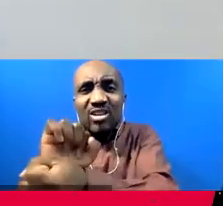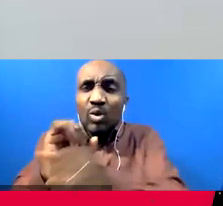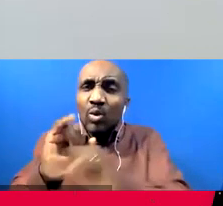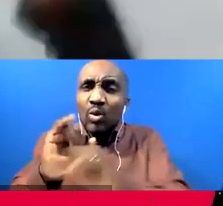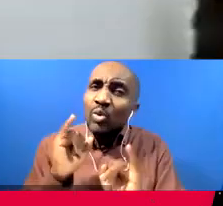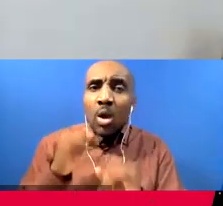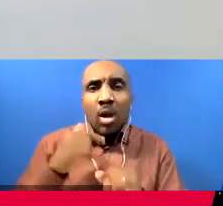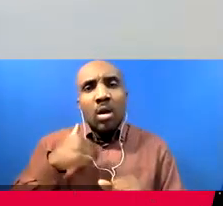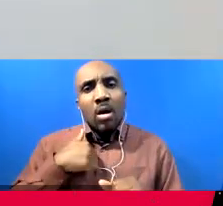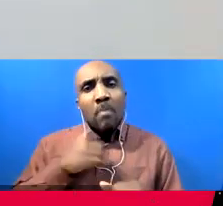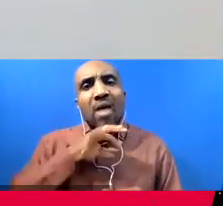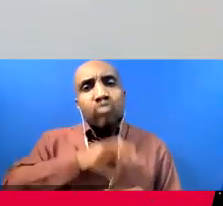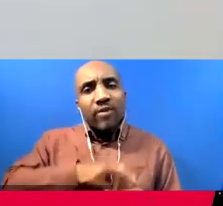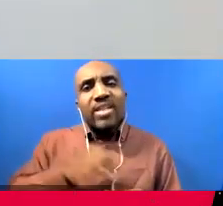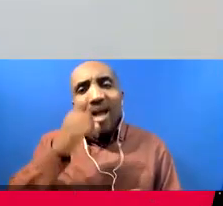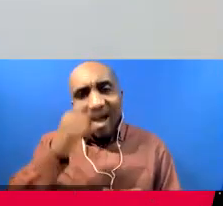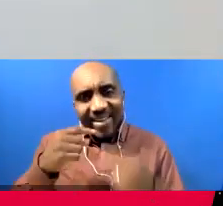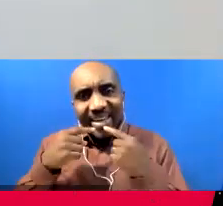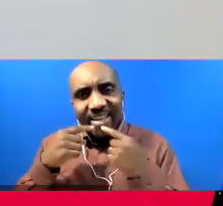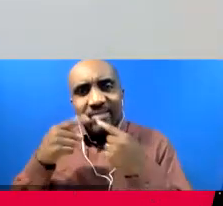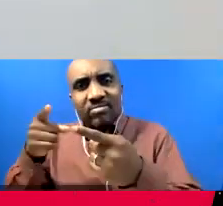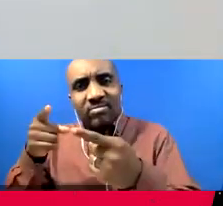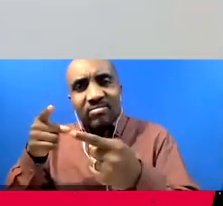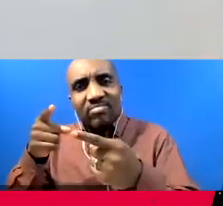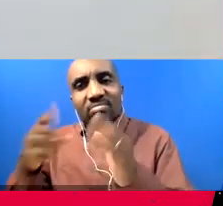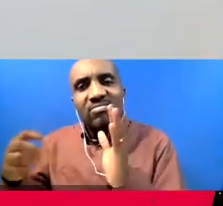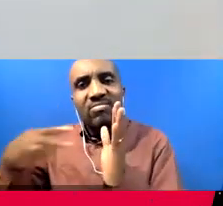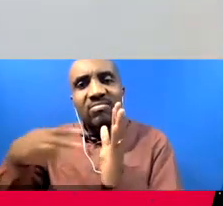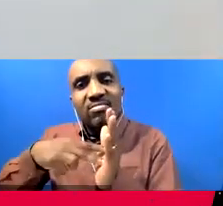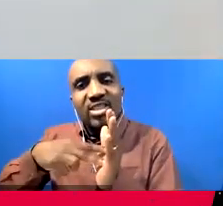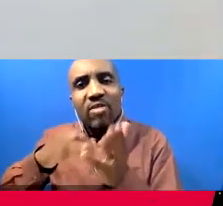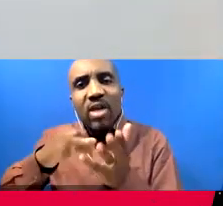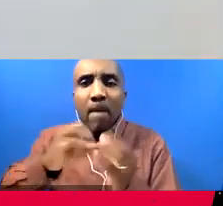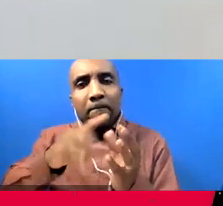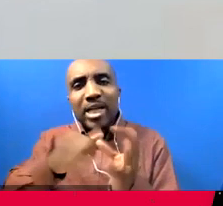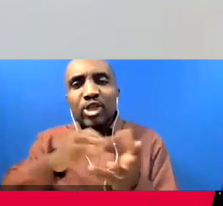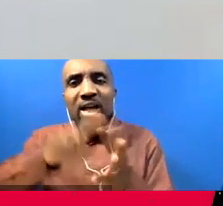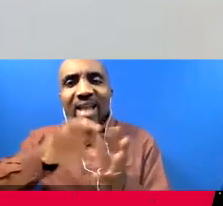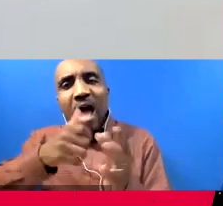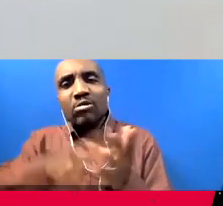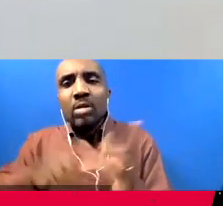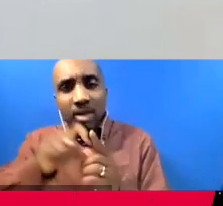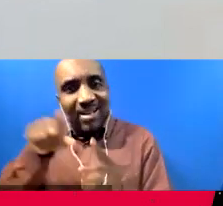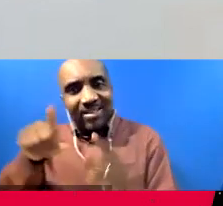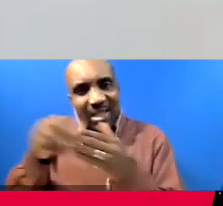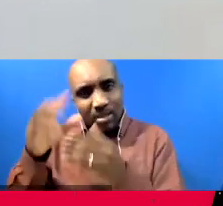being put in cages. So my privilege is I can speak out against, for instance, Bashar